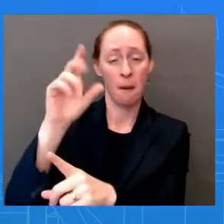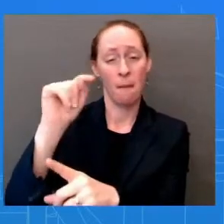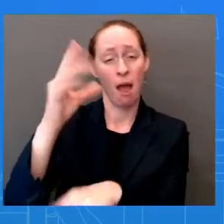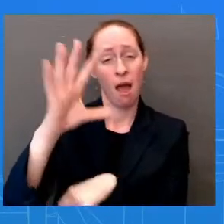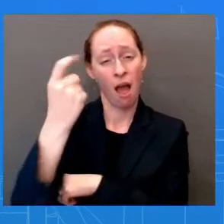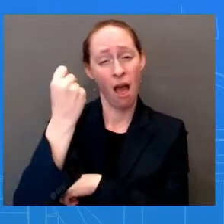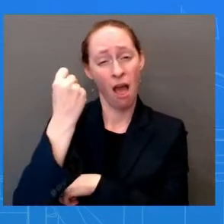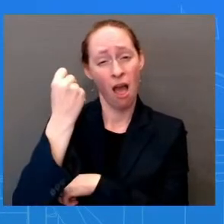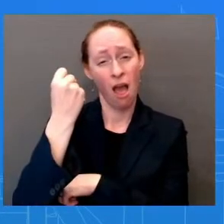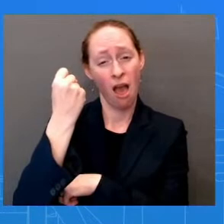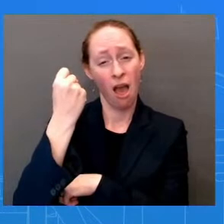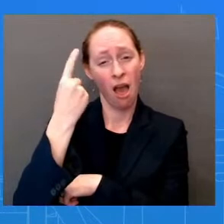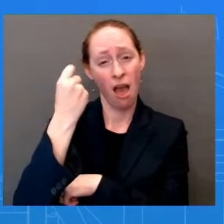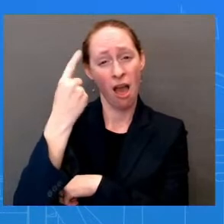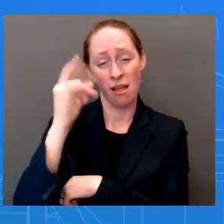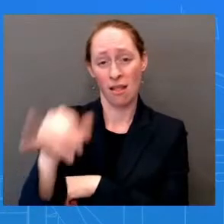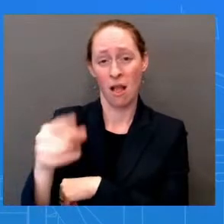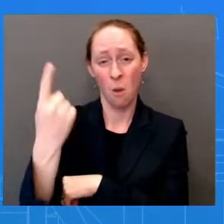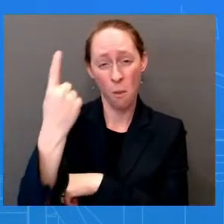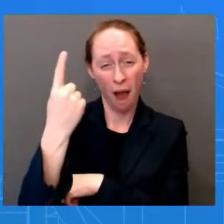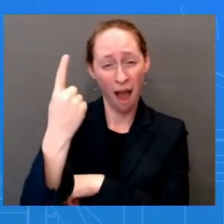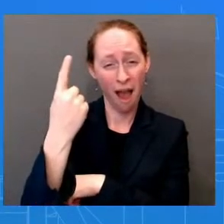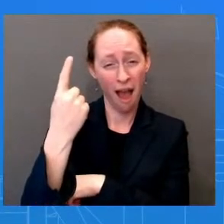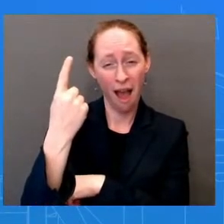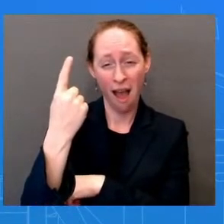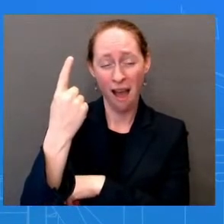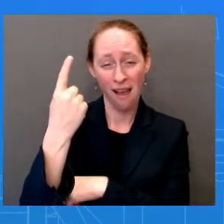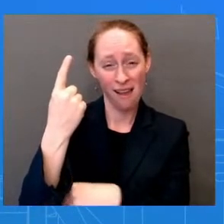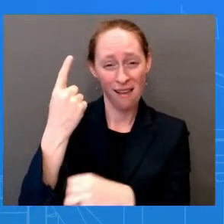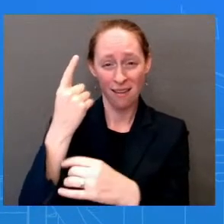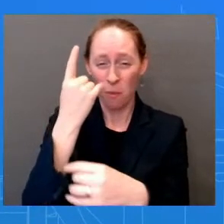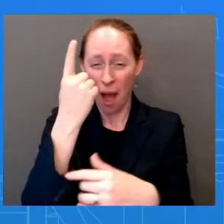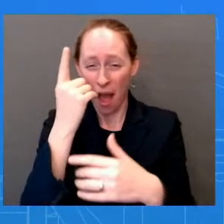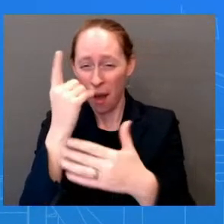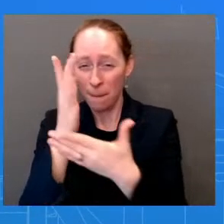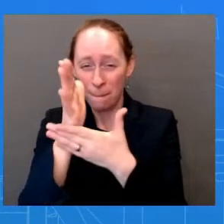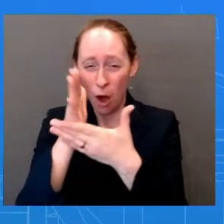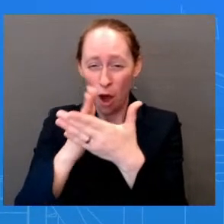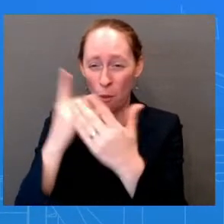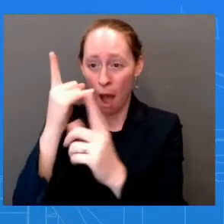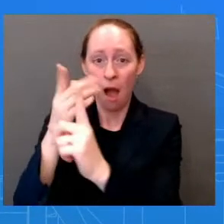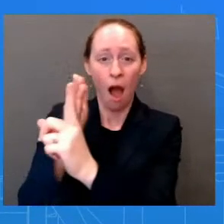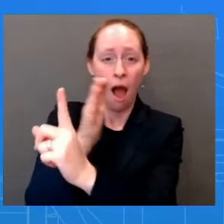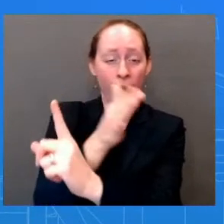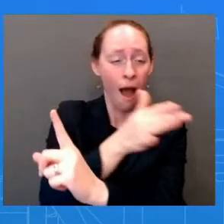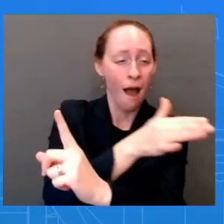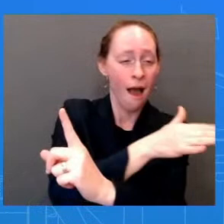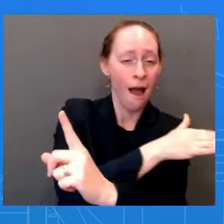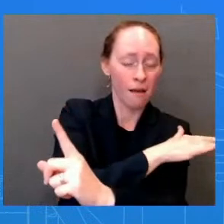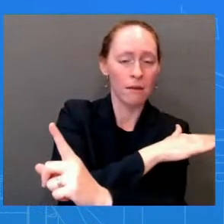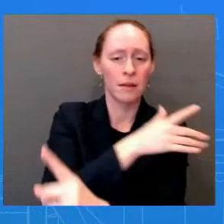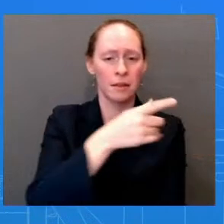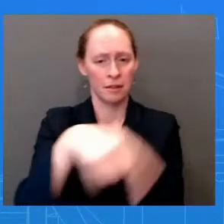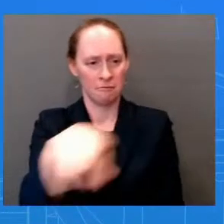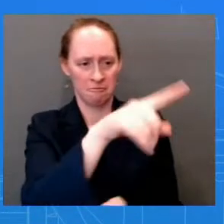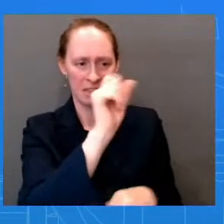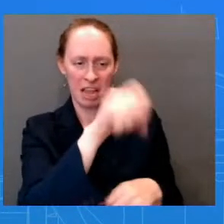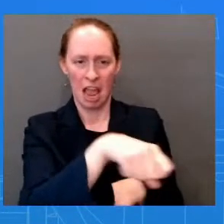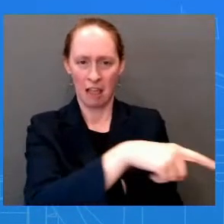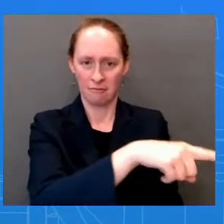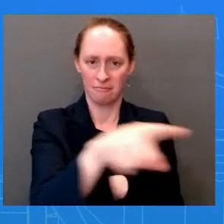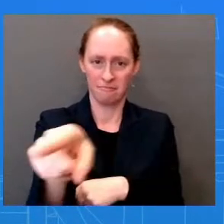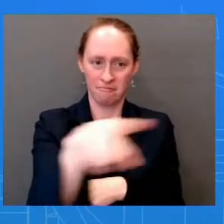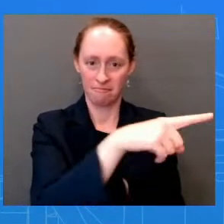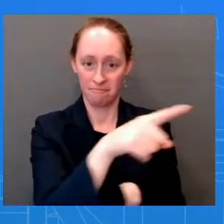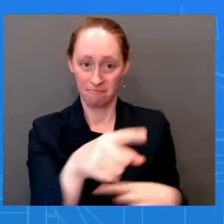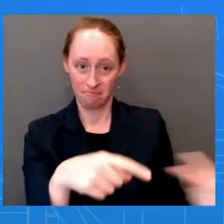So I'll let other people judge the value or not of my accomplishments. But what I would like people to remember about what